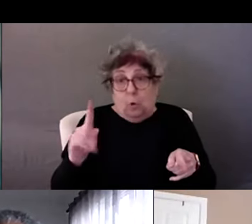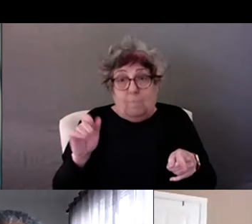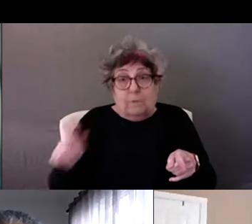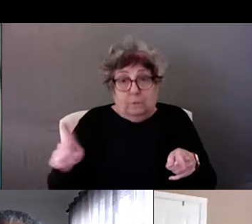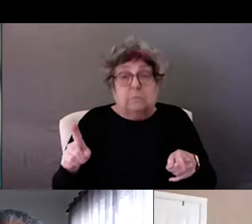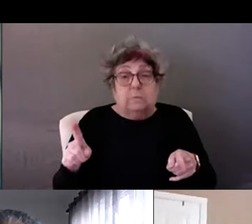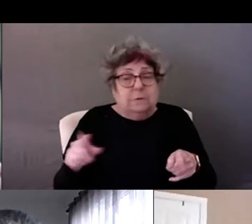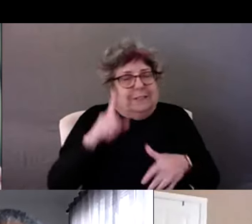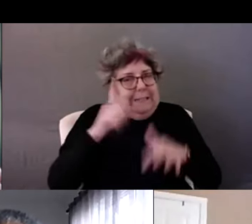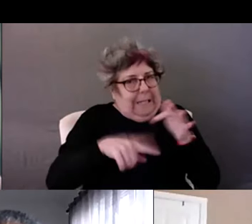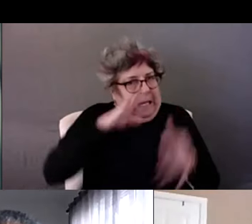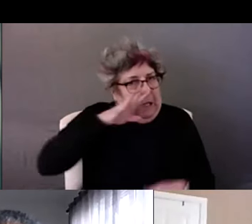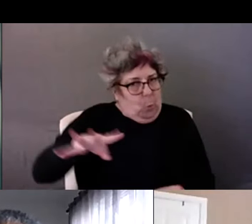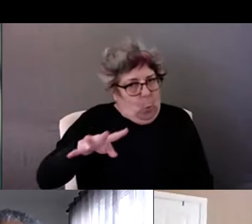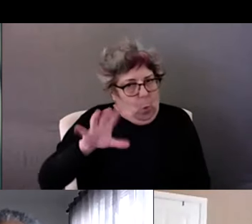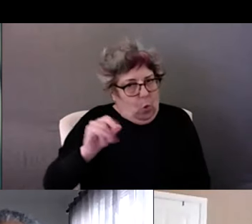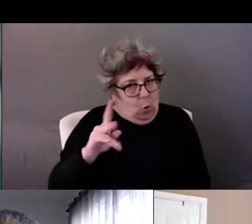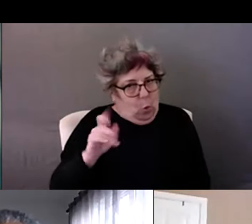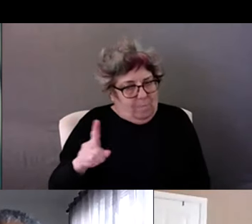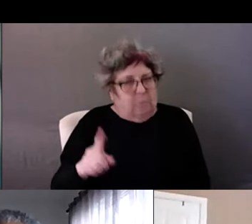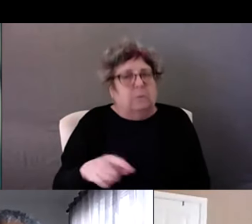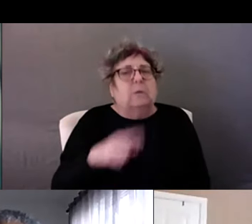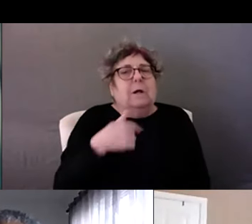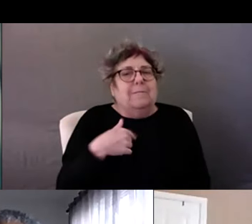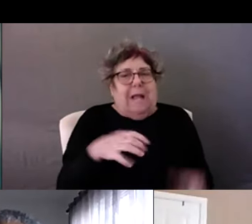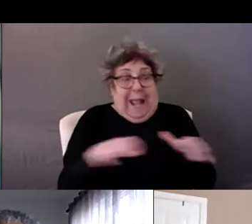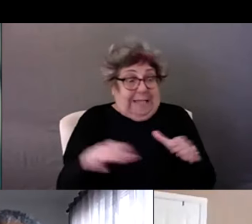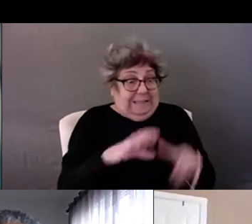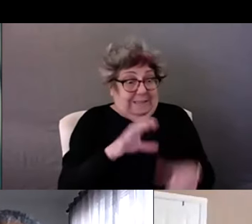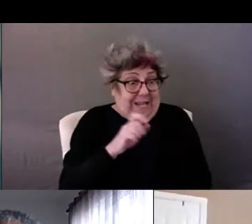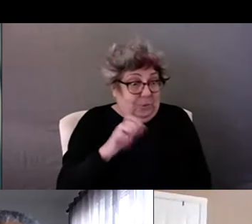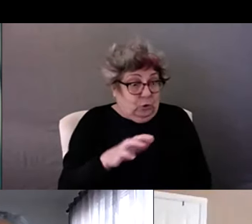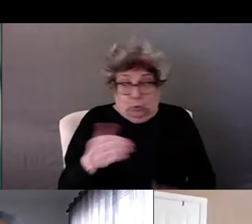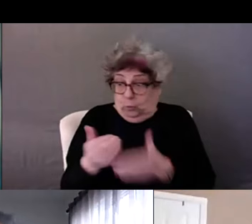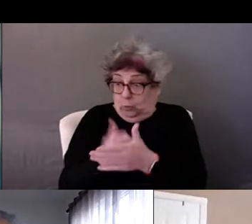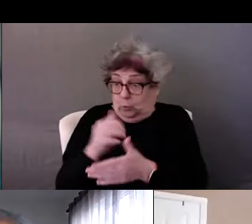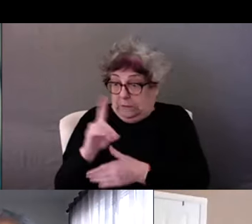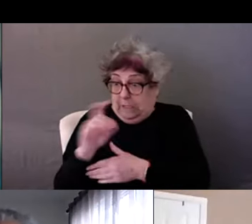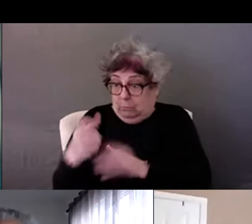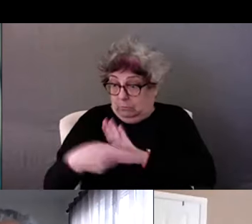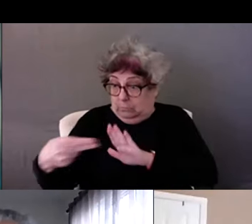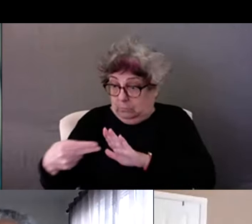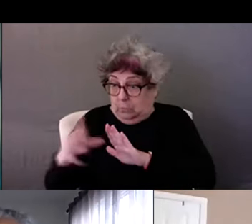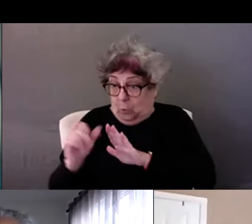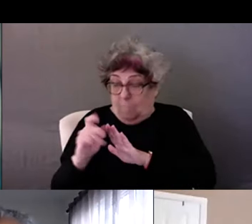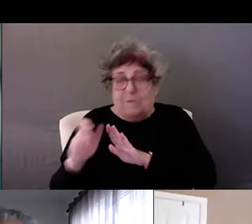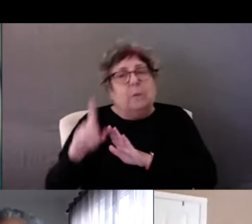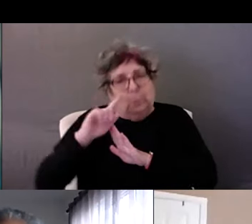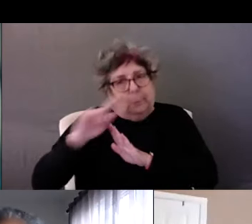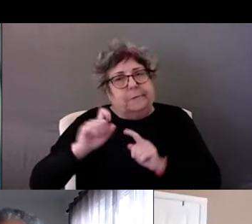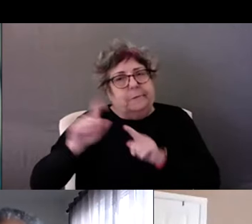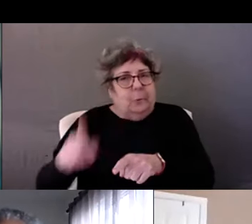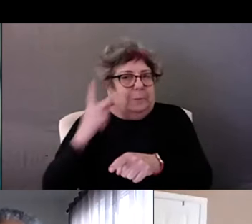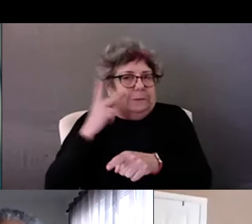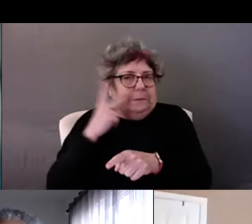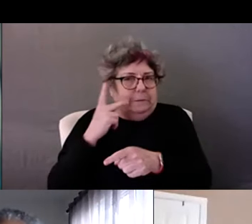have active cancer and a new diagnosis of COVID really need to see a physician who is familiar with those entities,